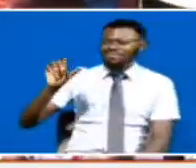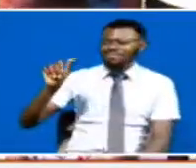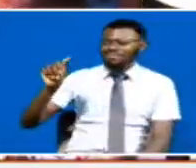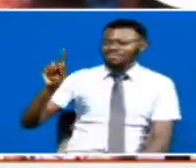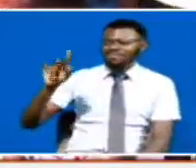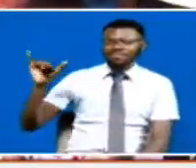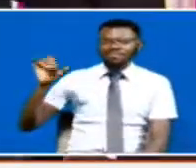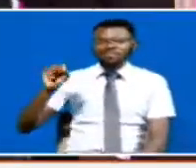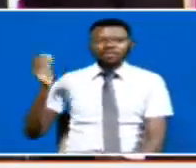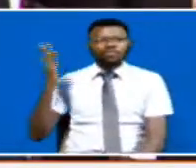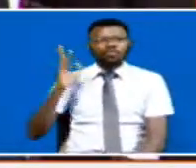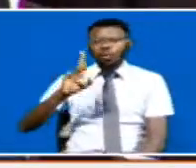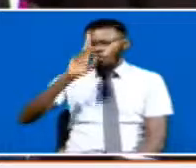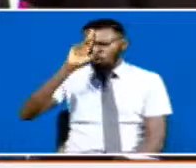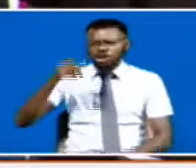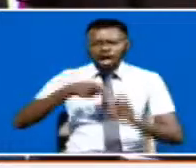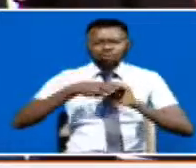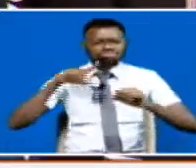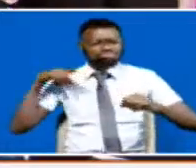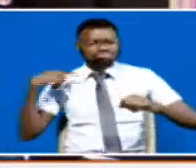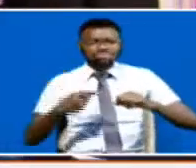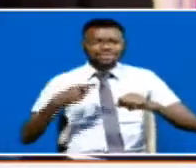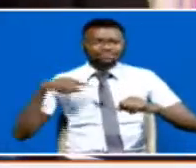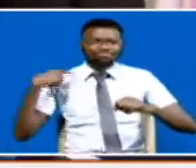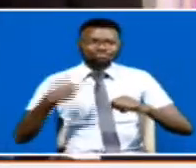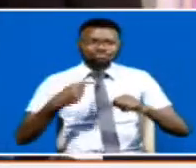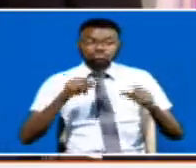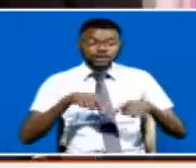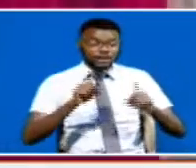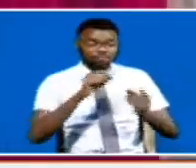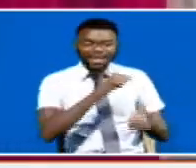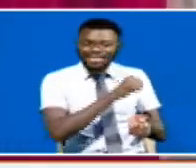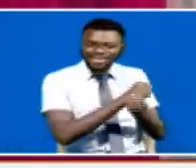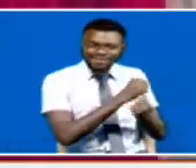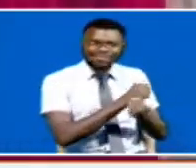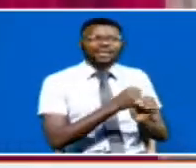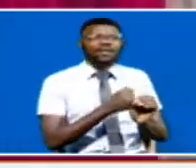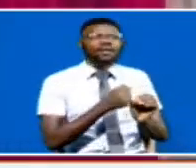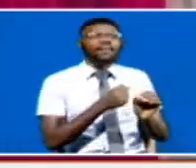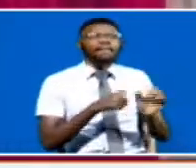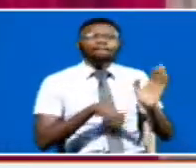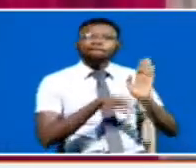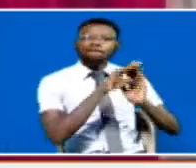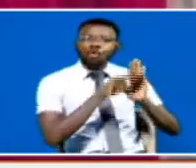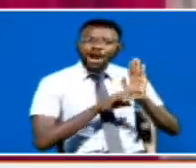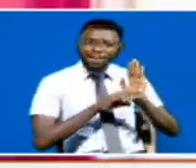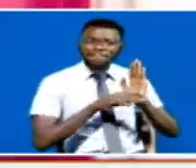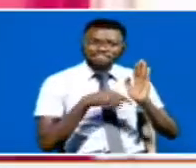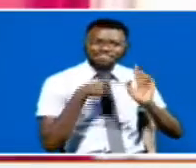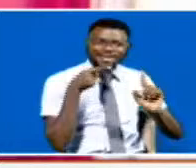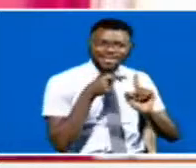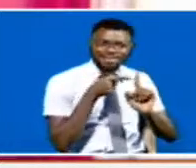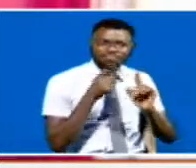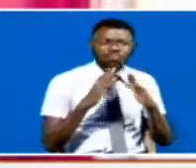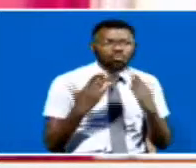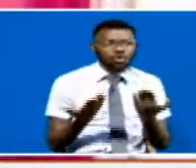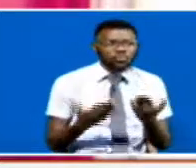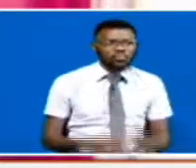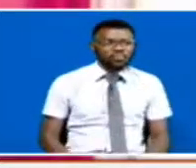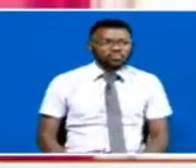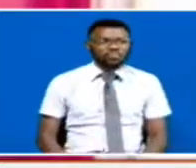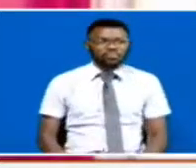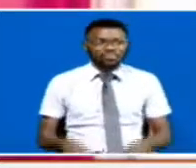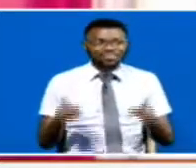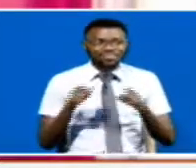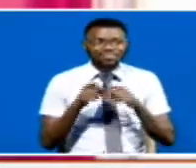victim of police brutality, explains the role art has played in reducing these vices. Vijana wanauliwa kiolela huku